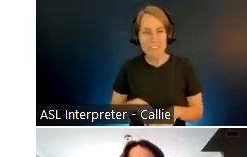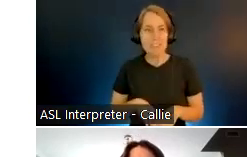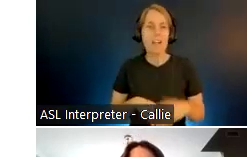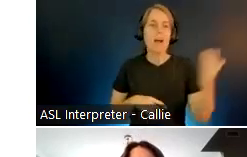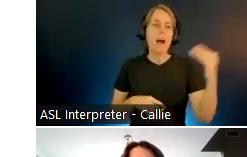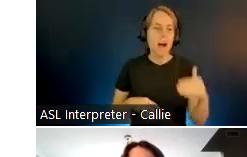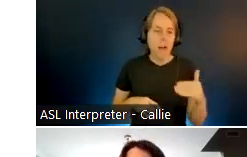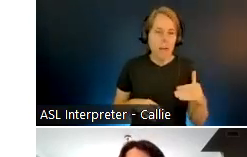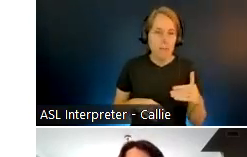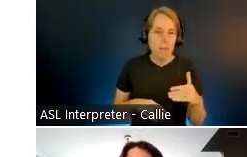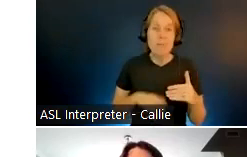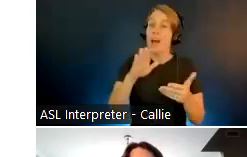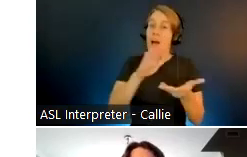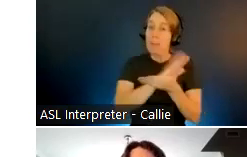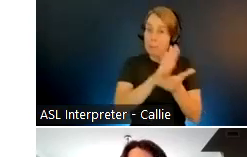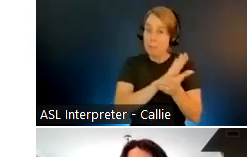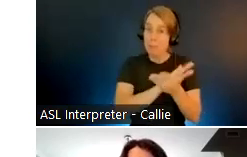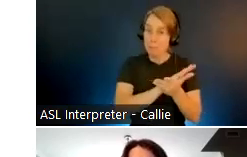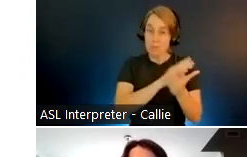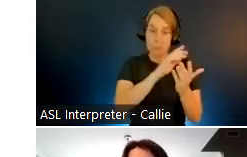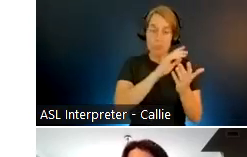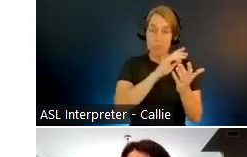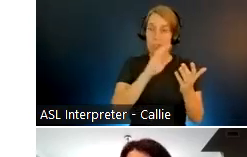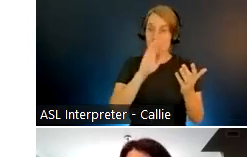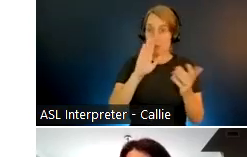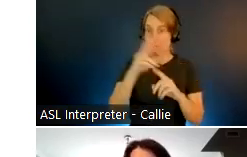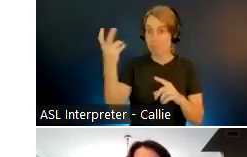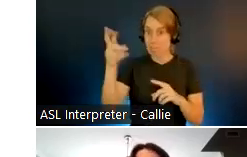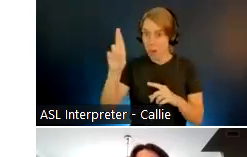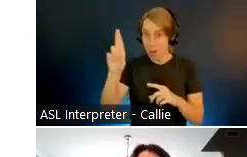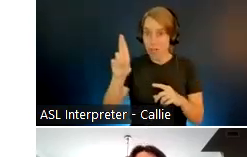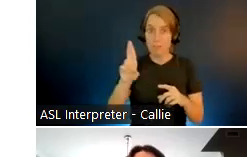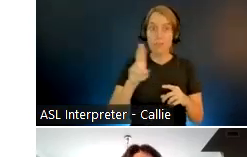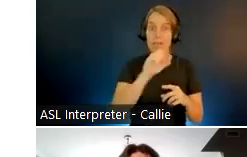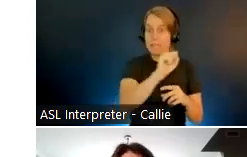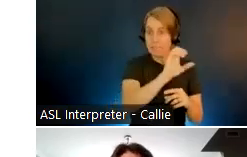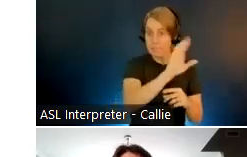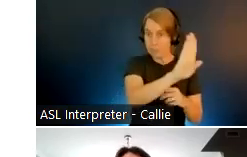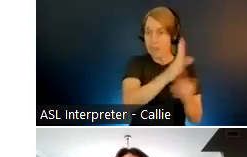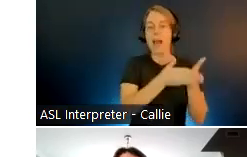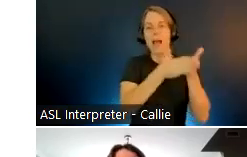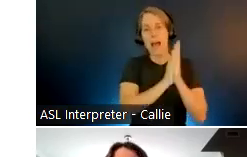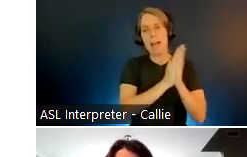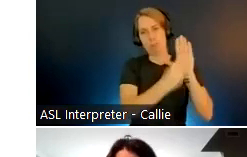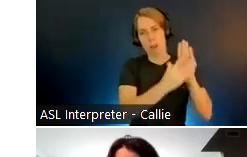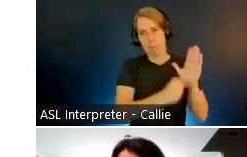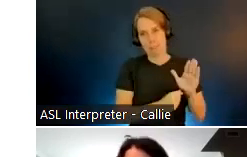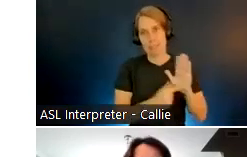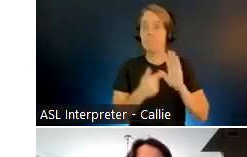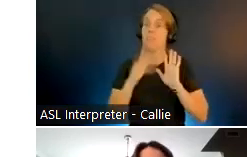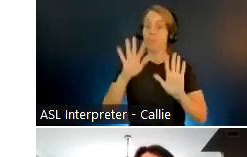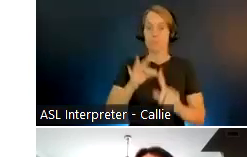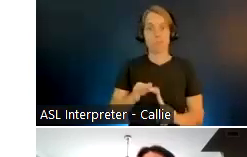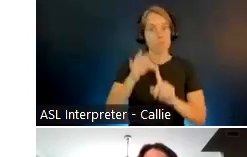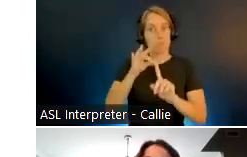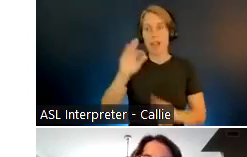Blind, especially your individualized plan for employment, your IPE. So that's, like Pete